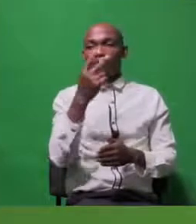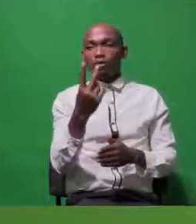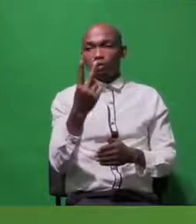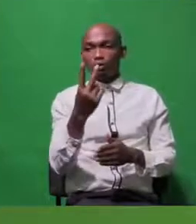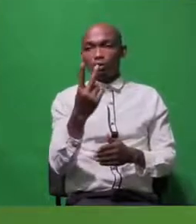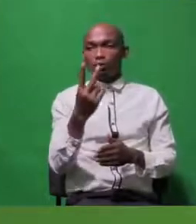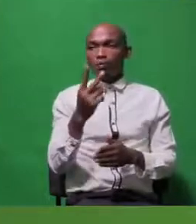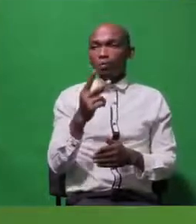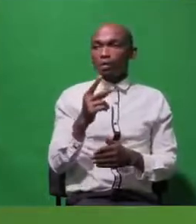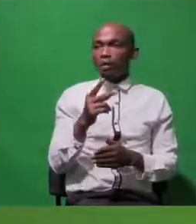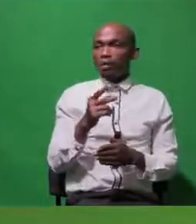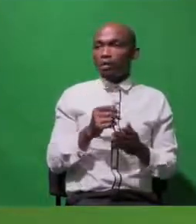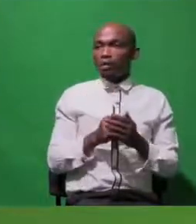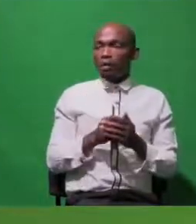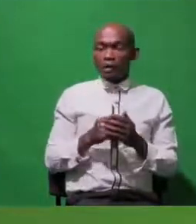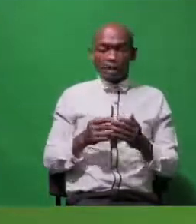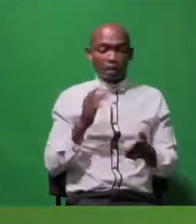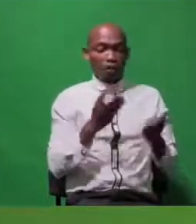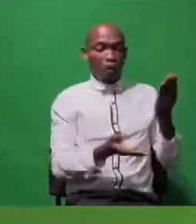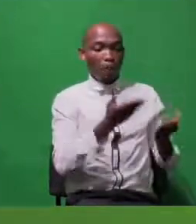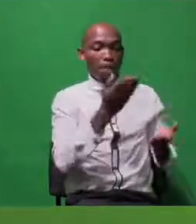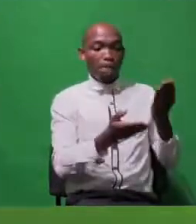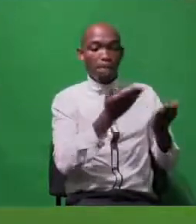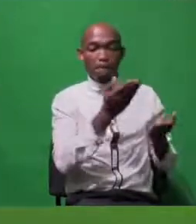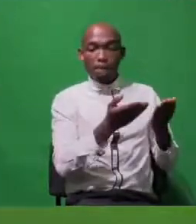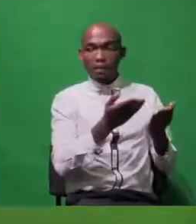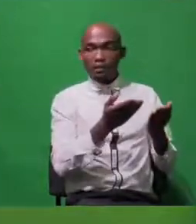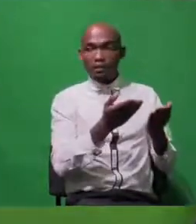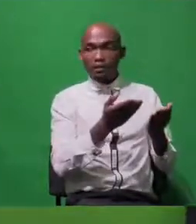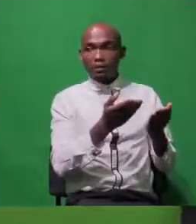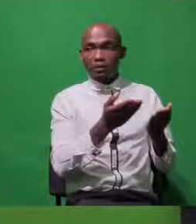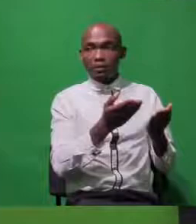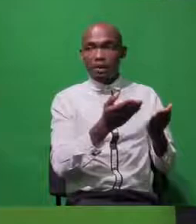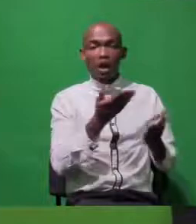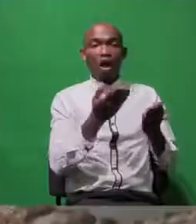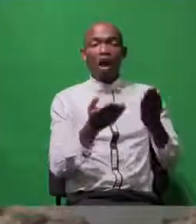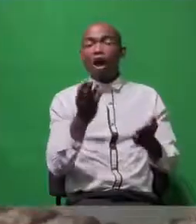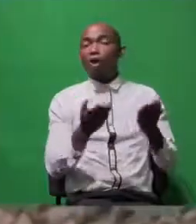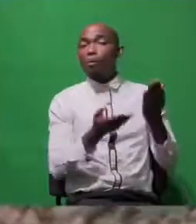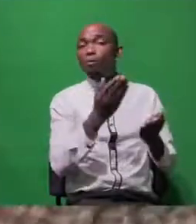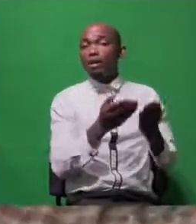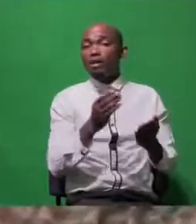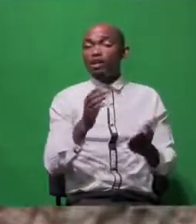And can you measure the distance from A to the lines? How many units?